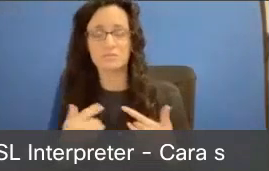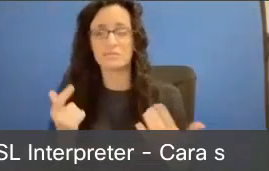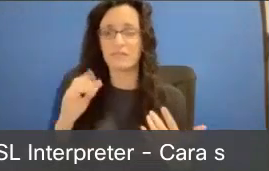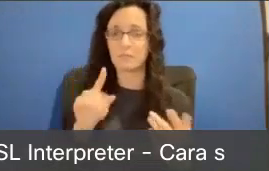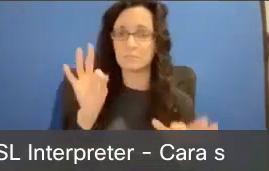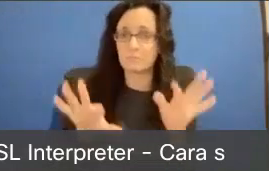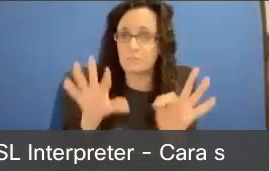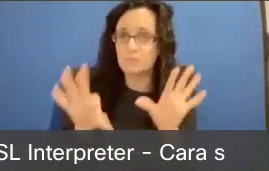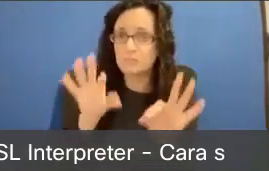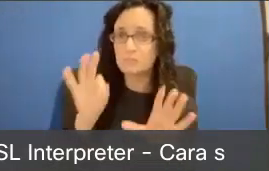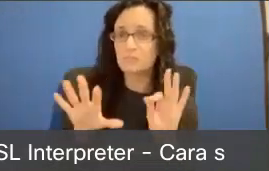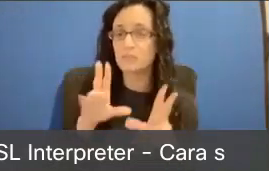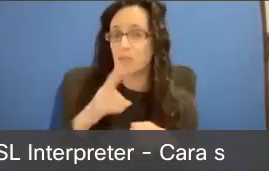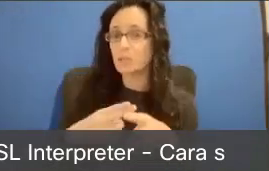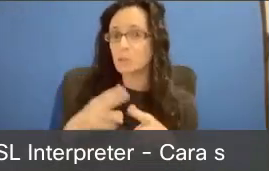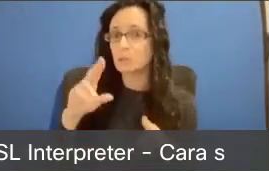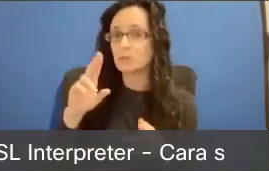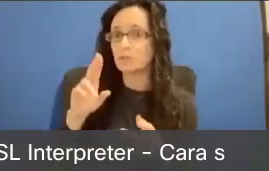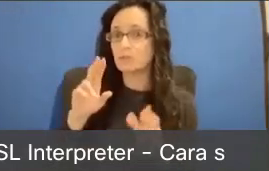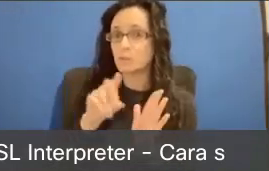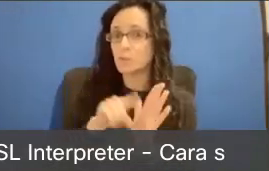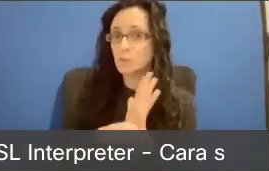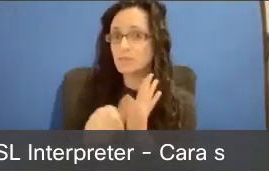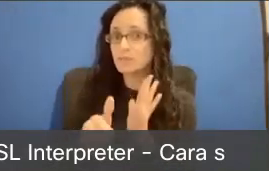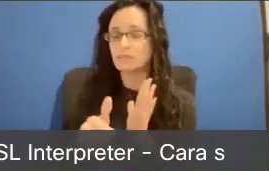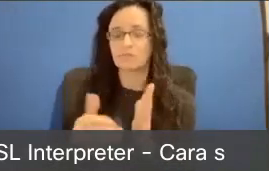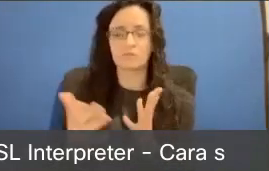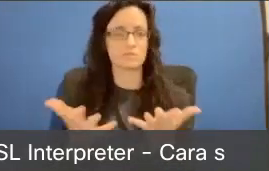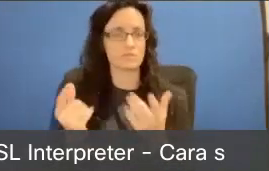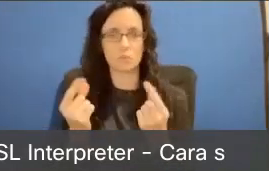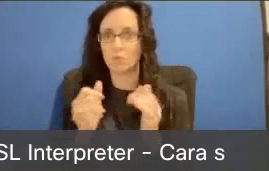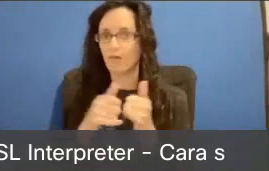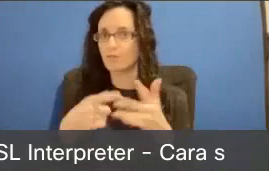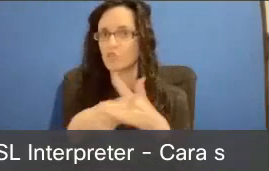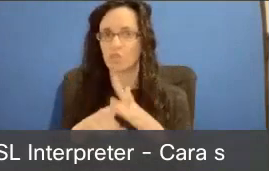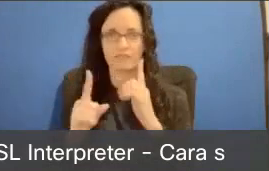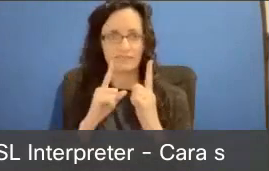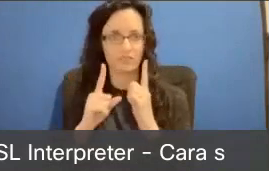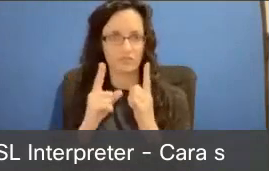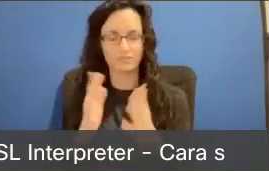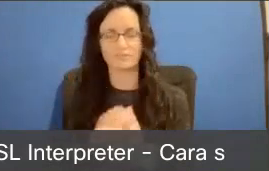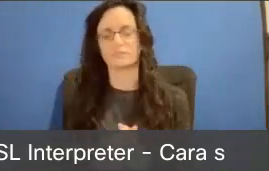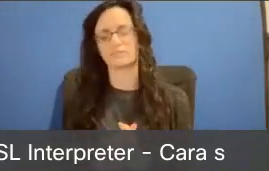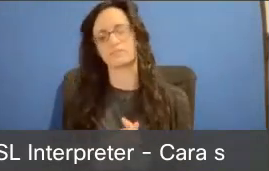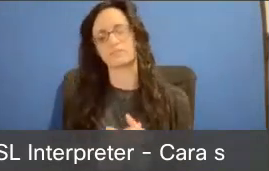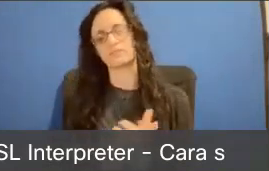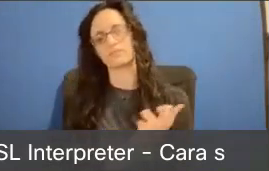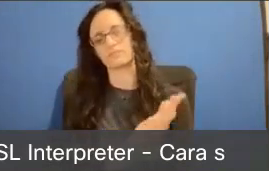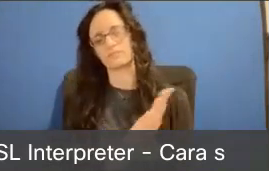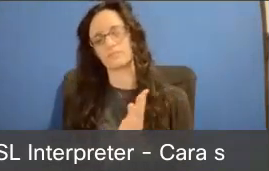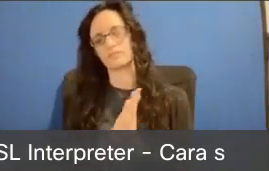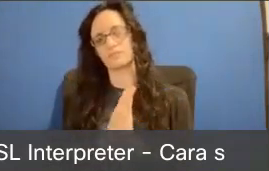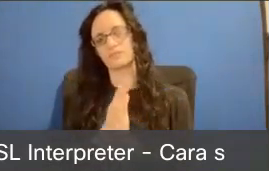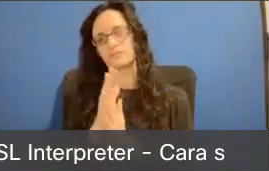suicide, how do we ask about it? How do we get the conversation out there? Now, first thing I want to start with is